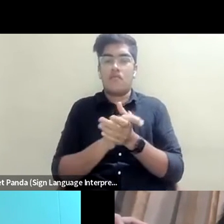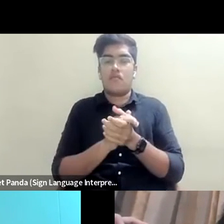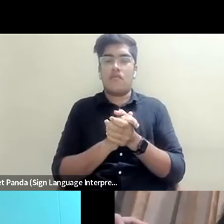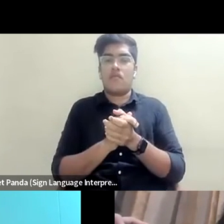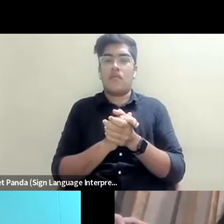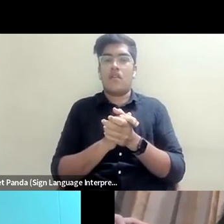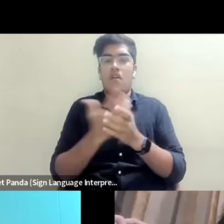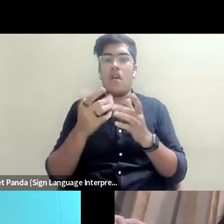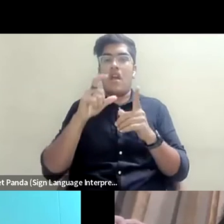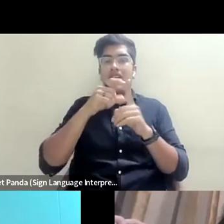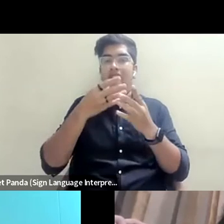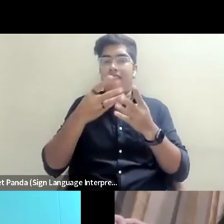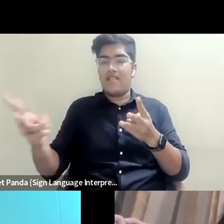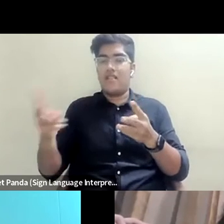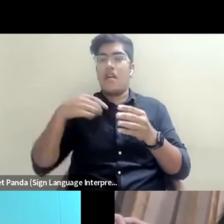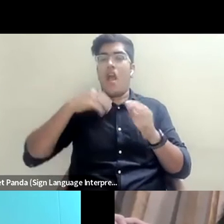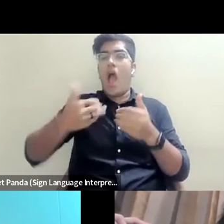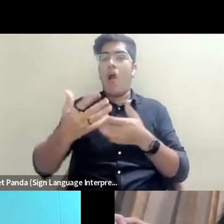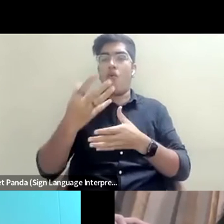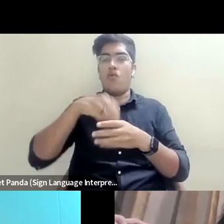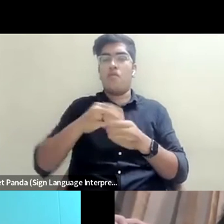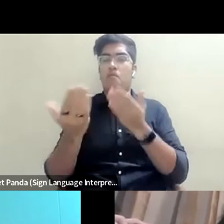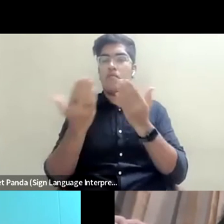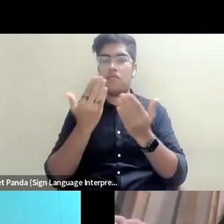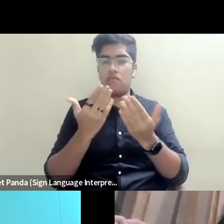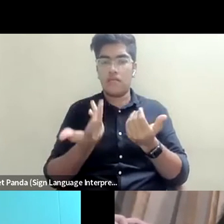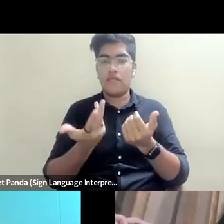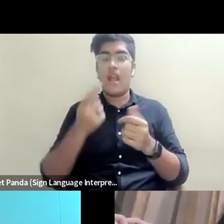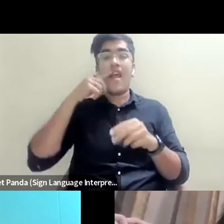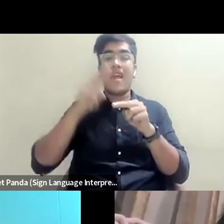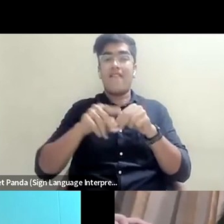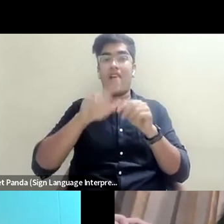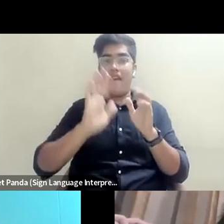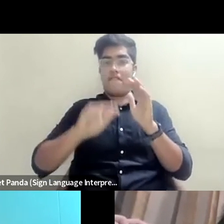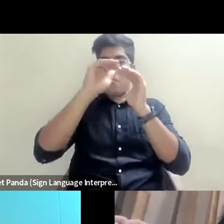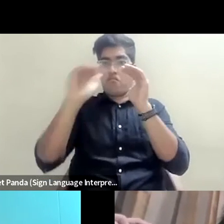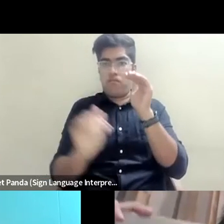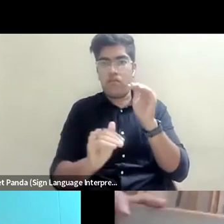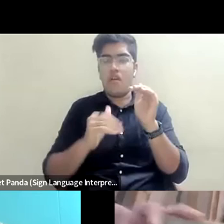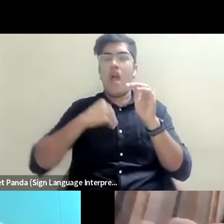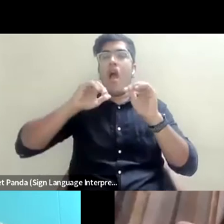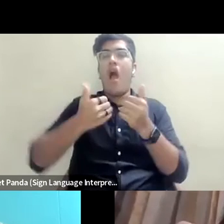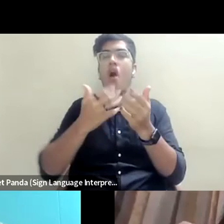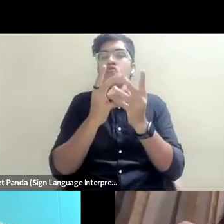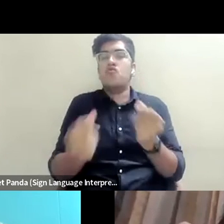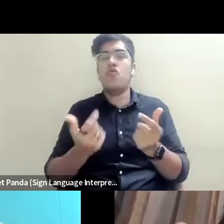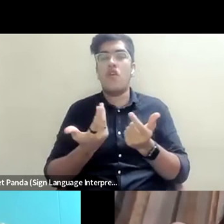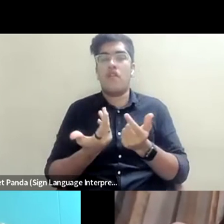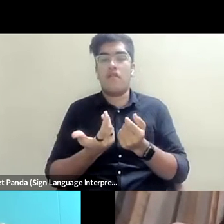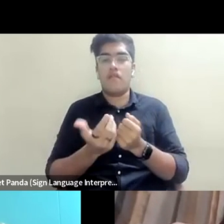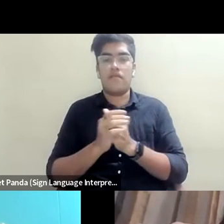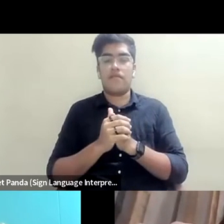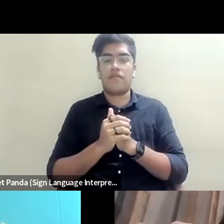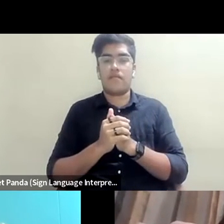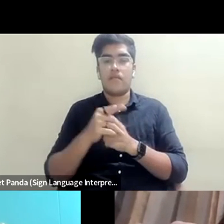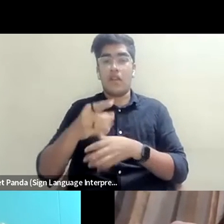diversity, and if there are deficits, how to overcome deficits too, so that